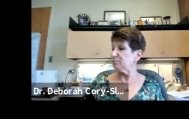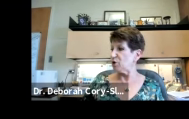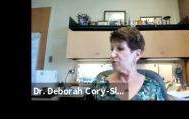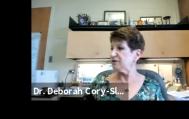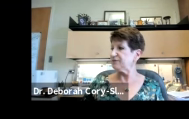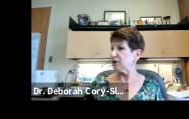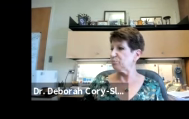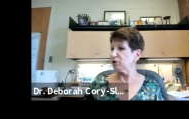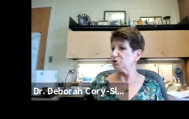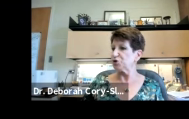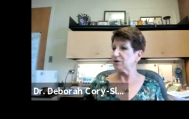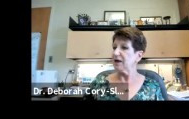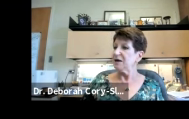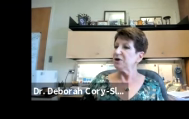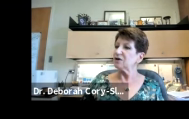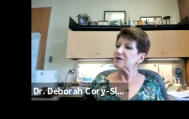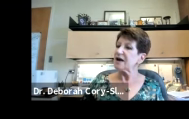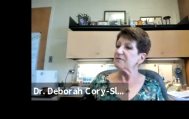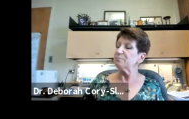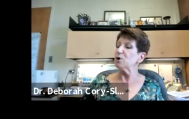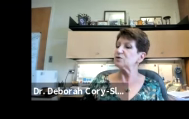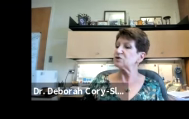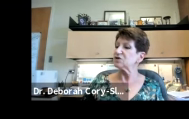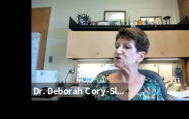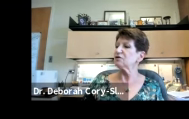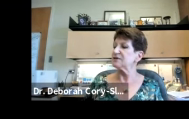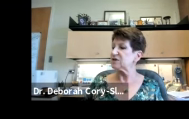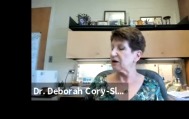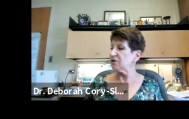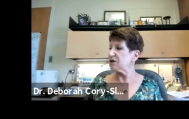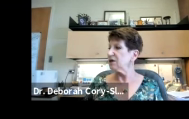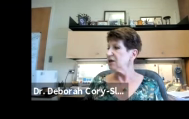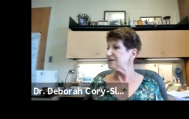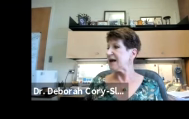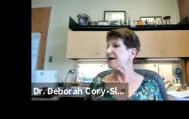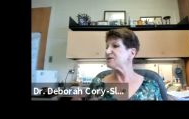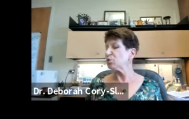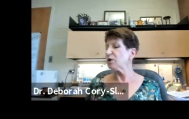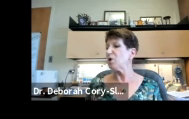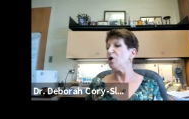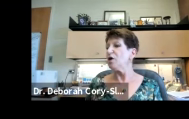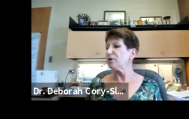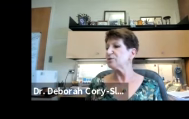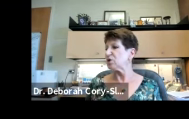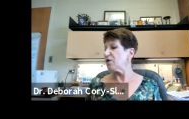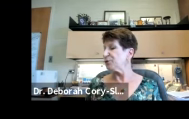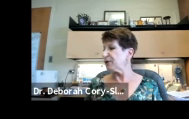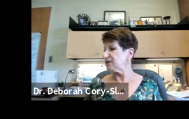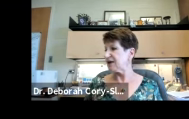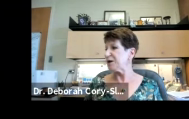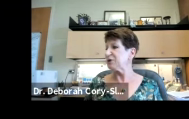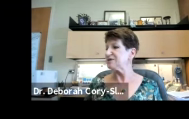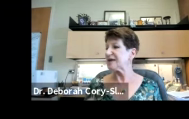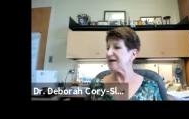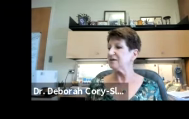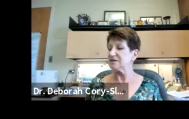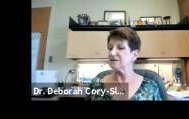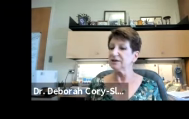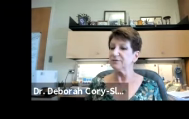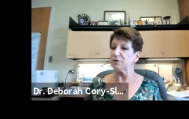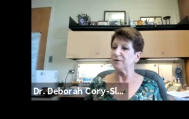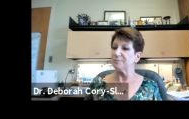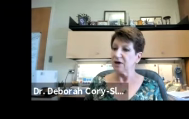toxic component of air pollution because they have the most surface area to adsorb all those other contaminants